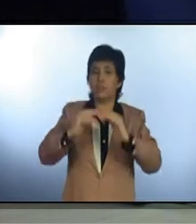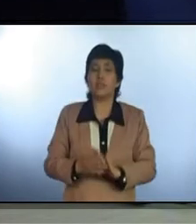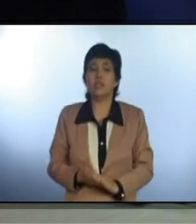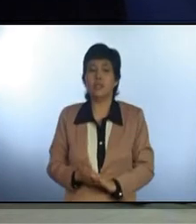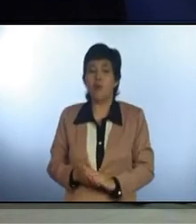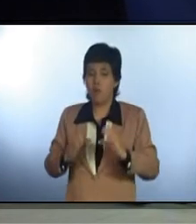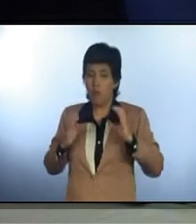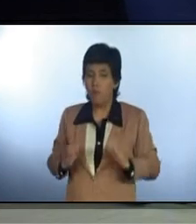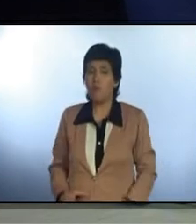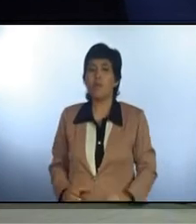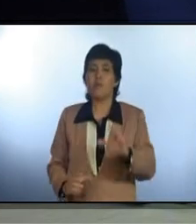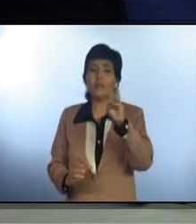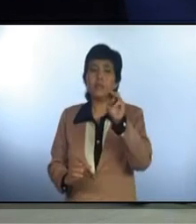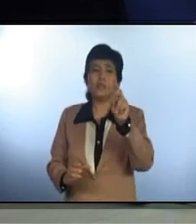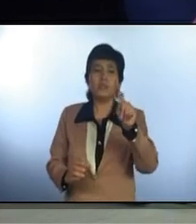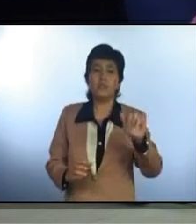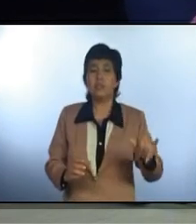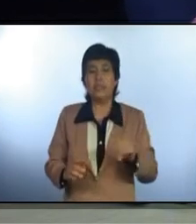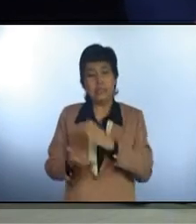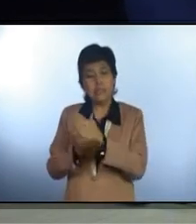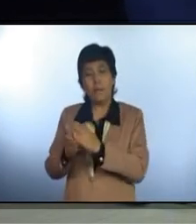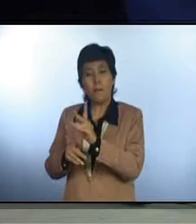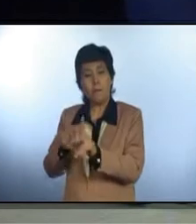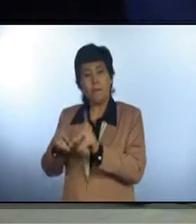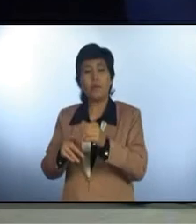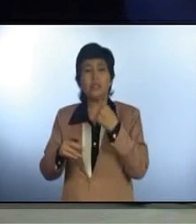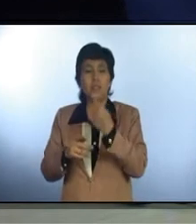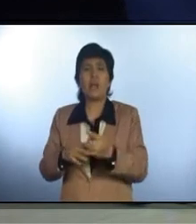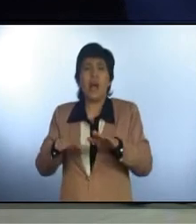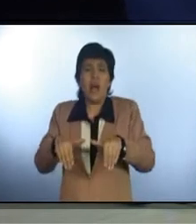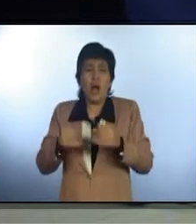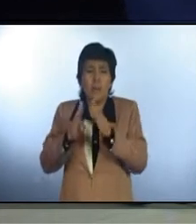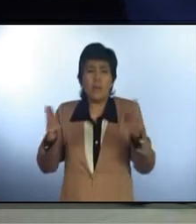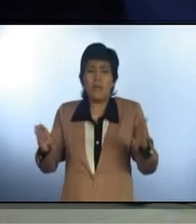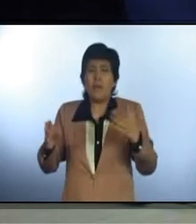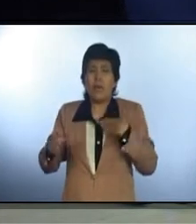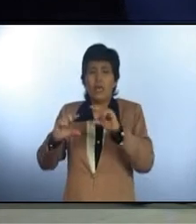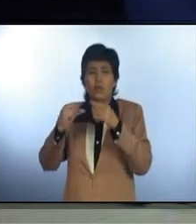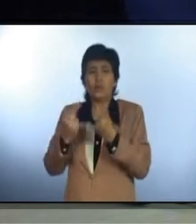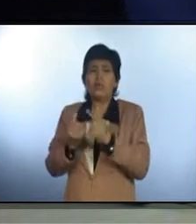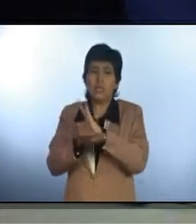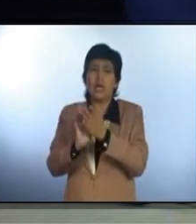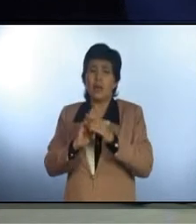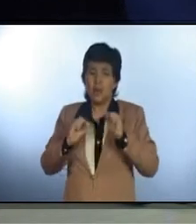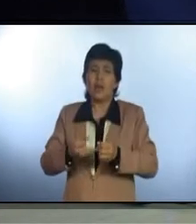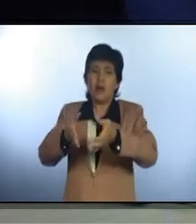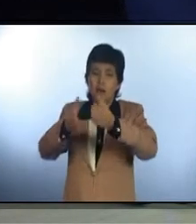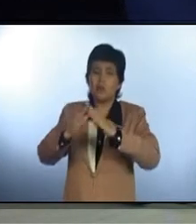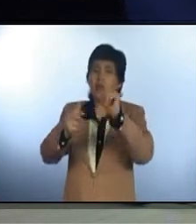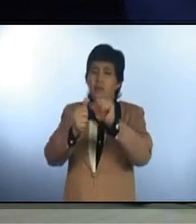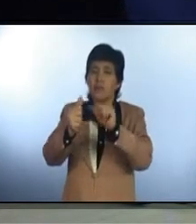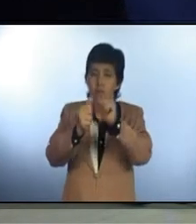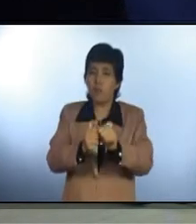Now, conformity, it depends on the group size. Some people say, how big should my group be so that I can ask everyone